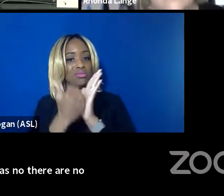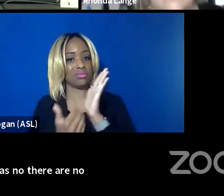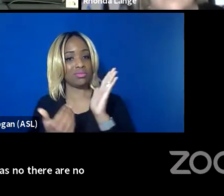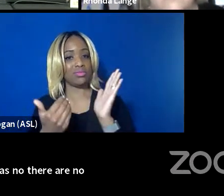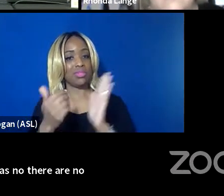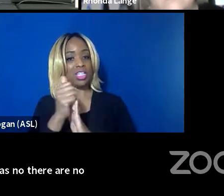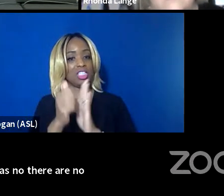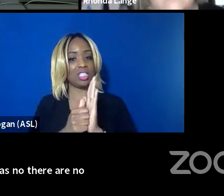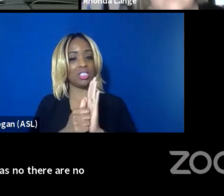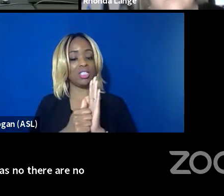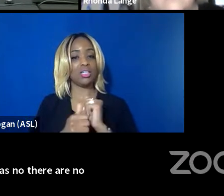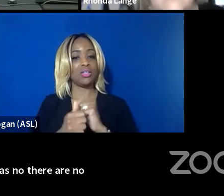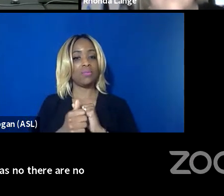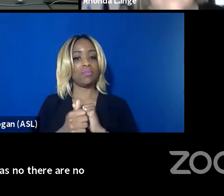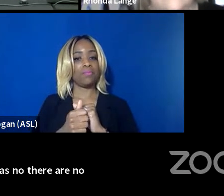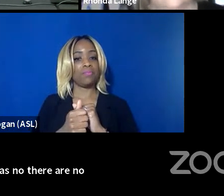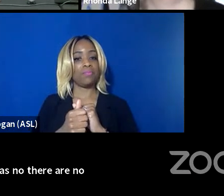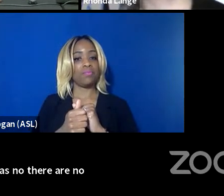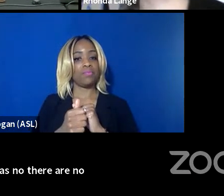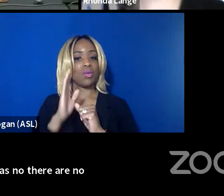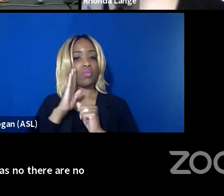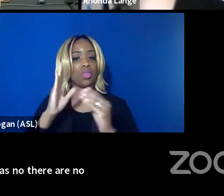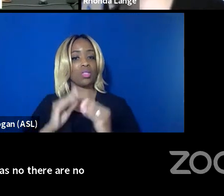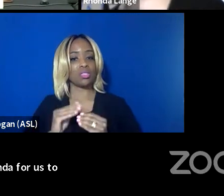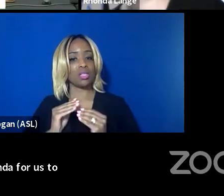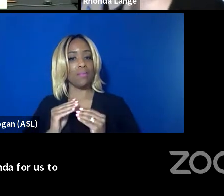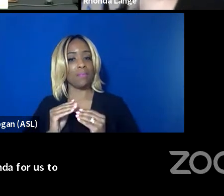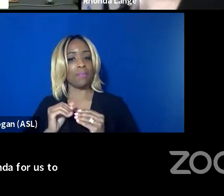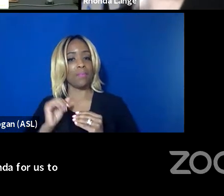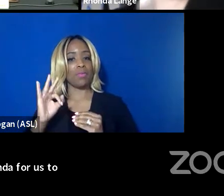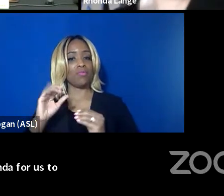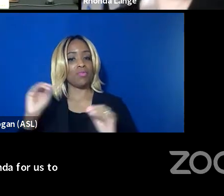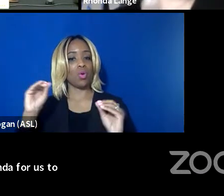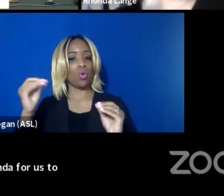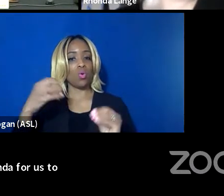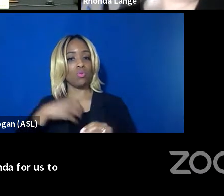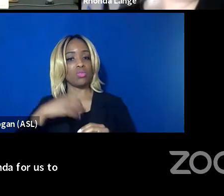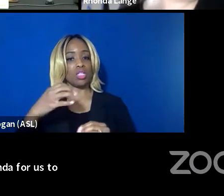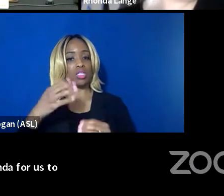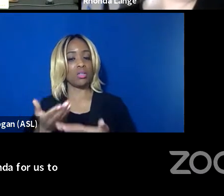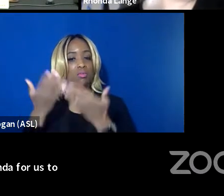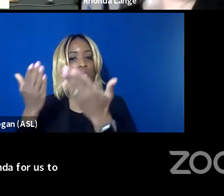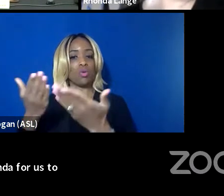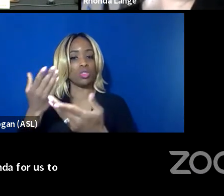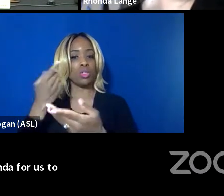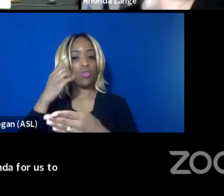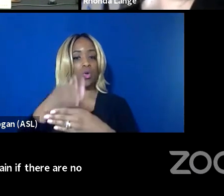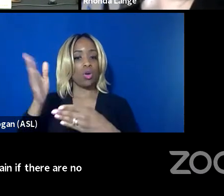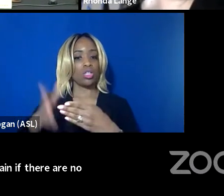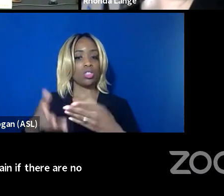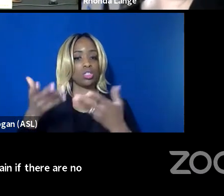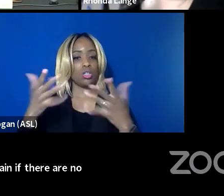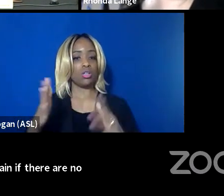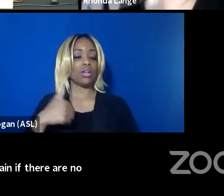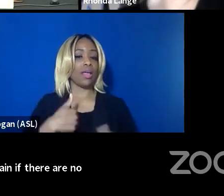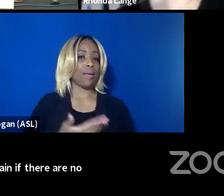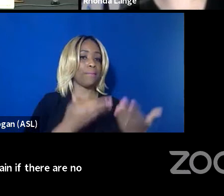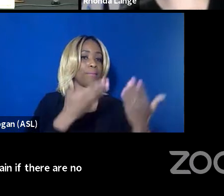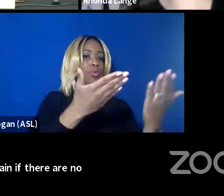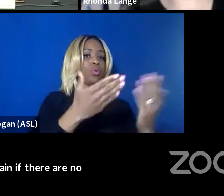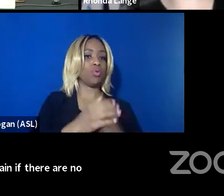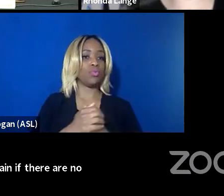to complete. And I would entertain, if there are no objections, a motion to adjourn. So moved.